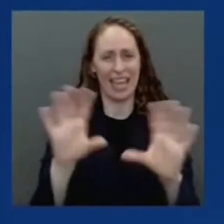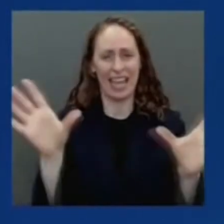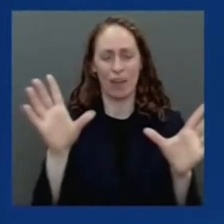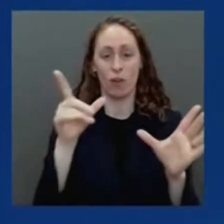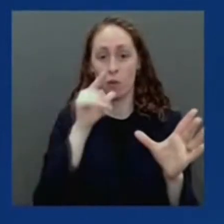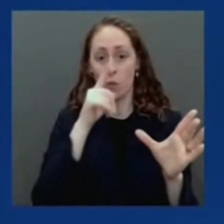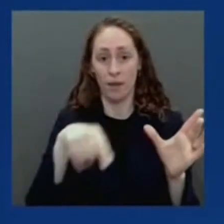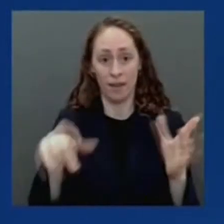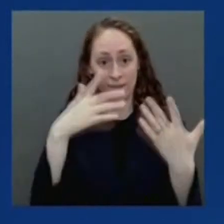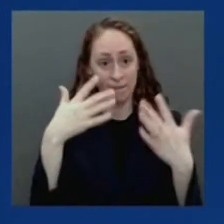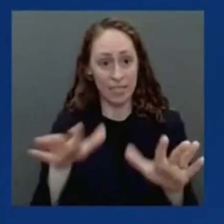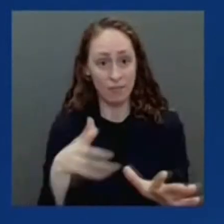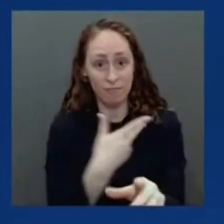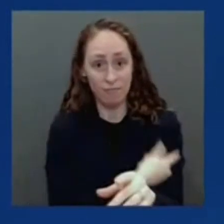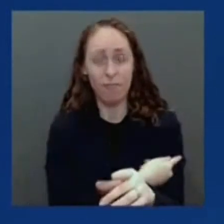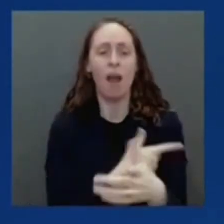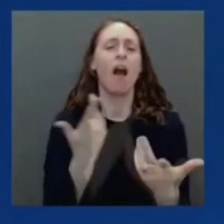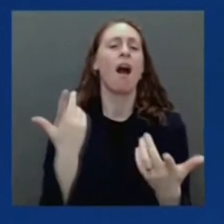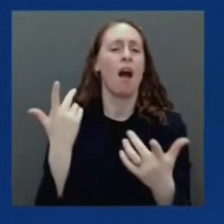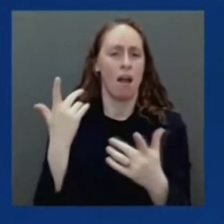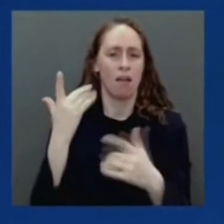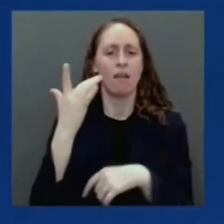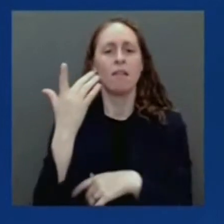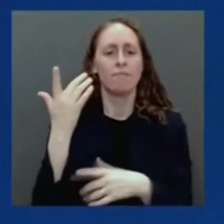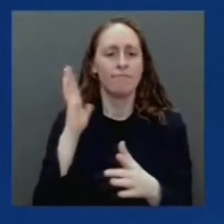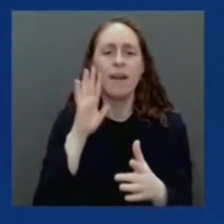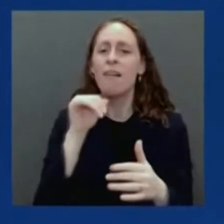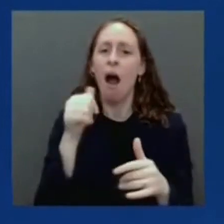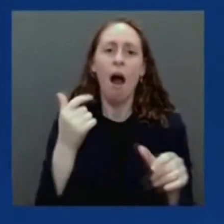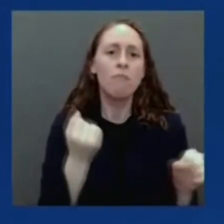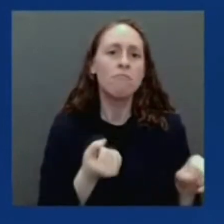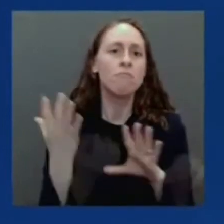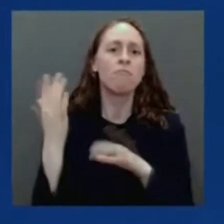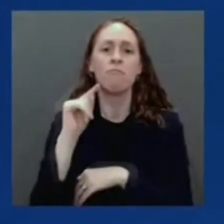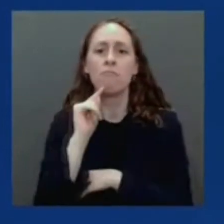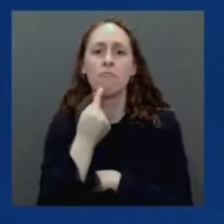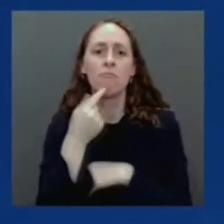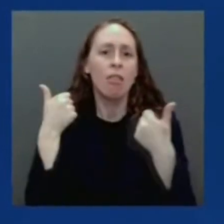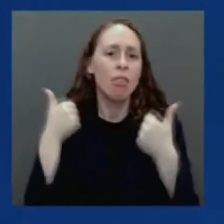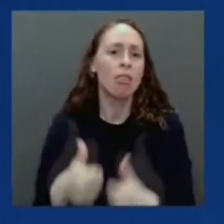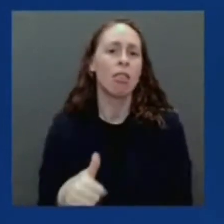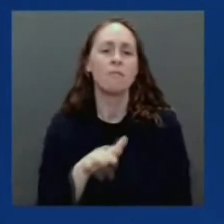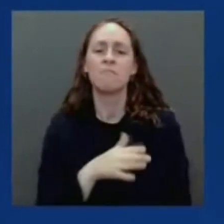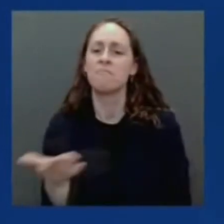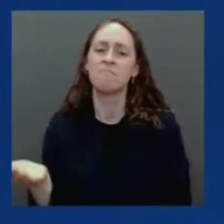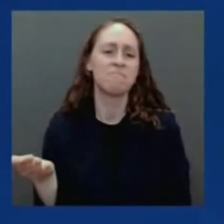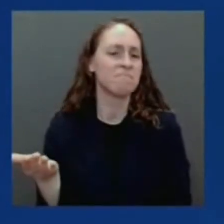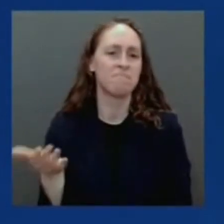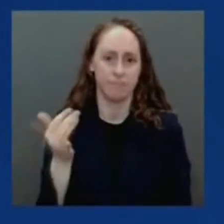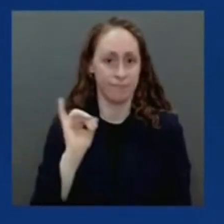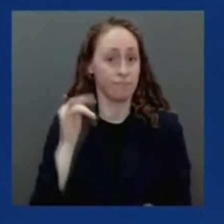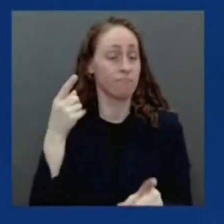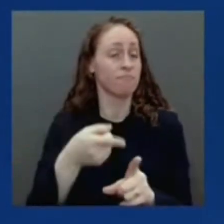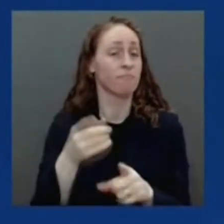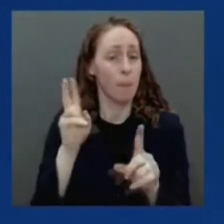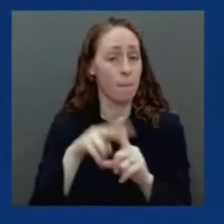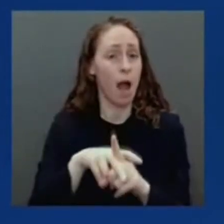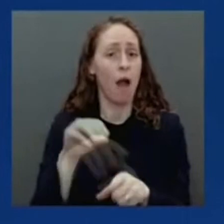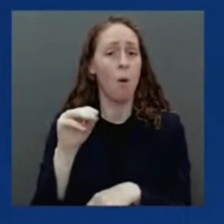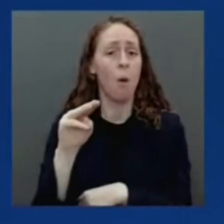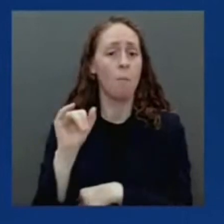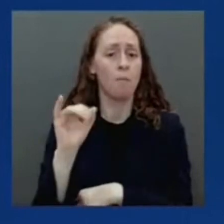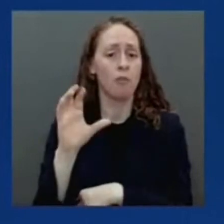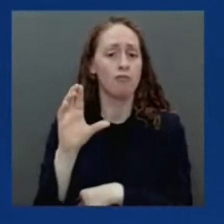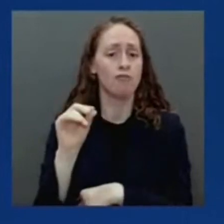Omicron surge. If you are not up to date on your COVID-19 vaccinations, you have not optimized your protection against